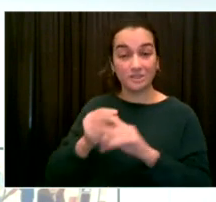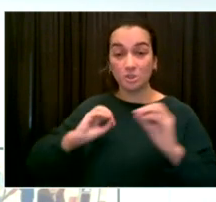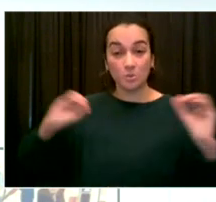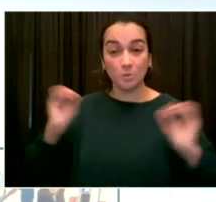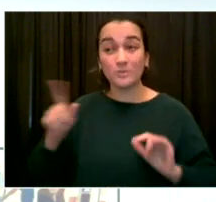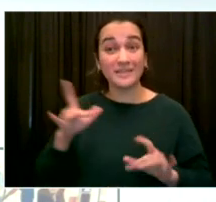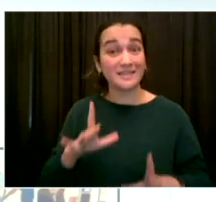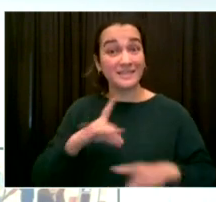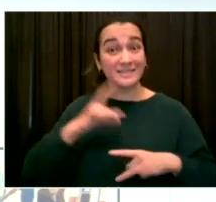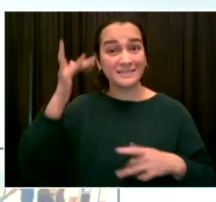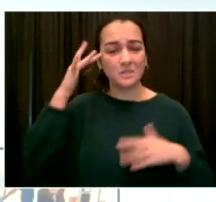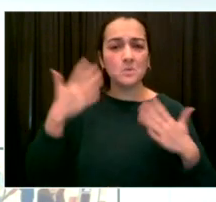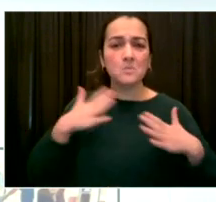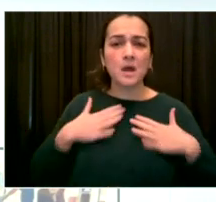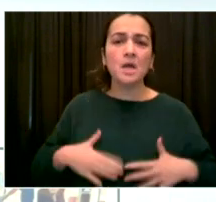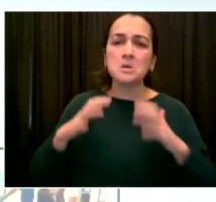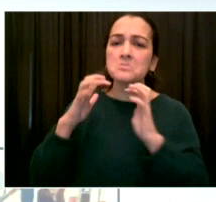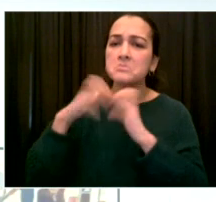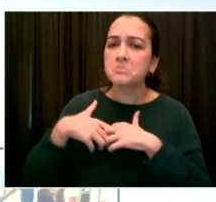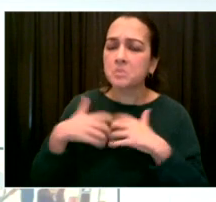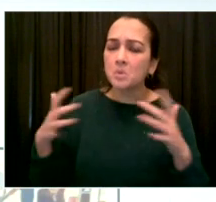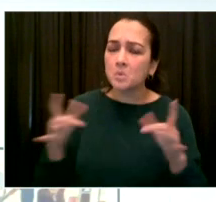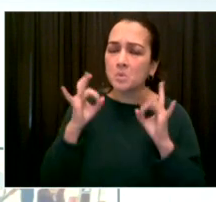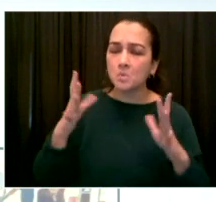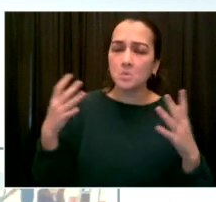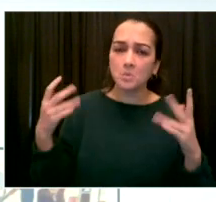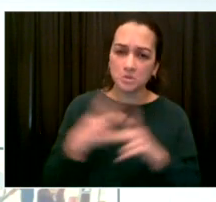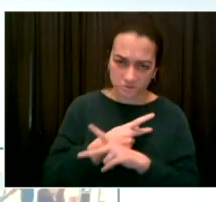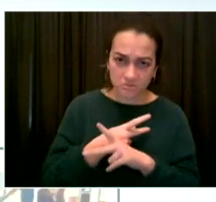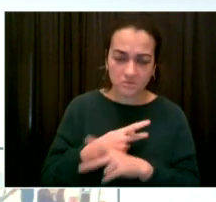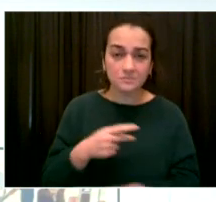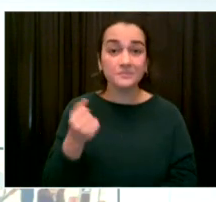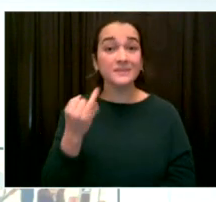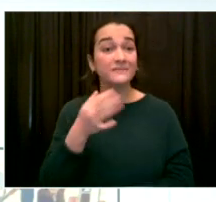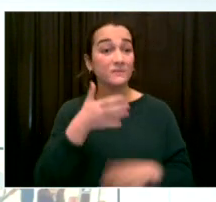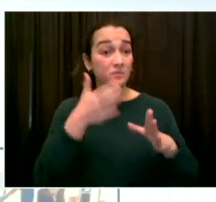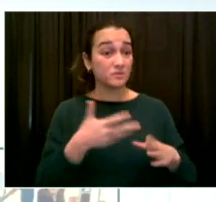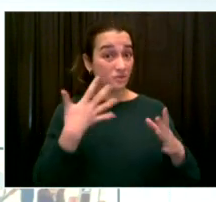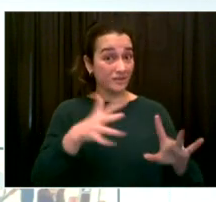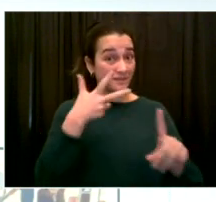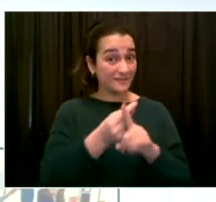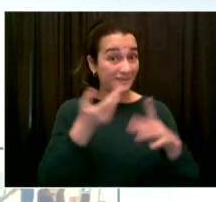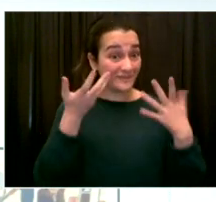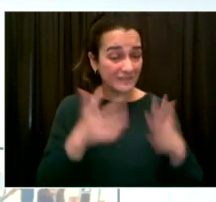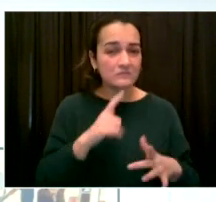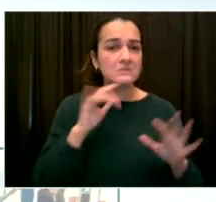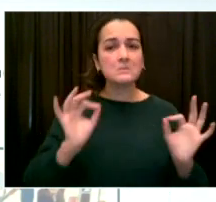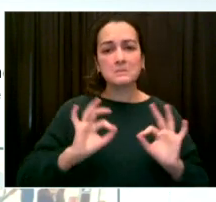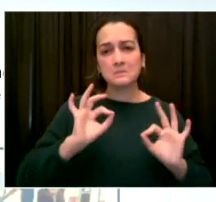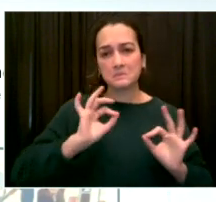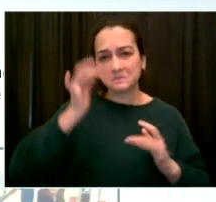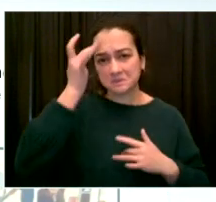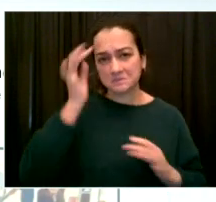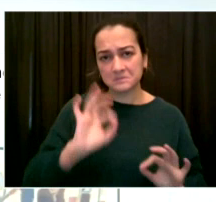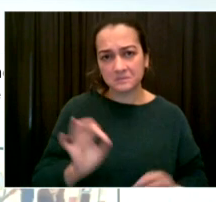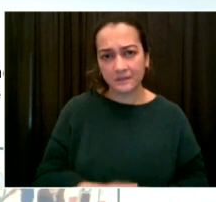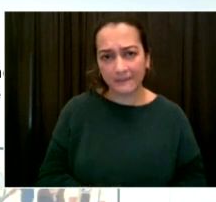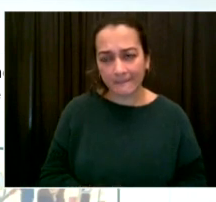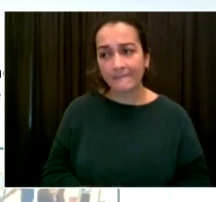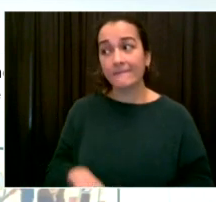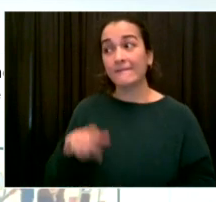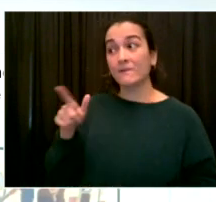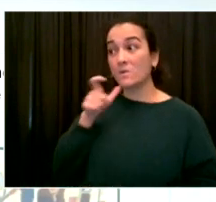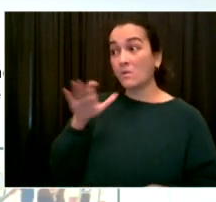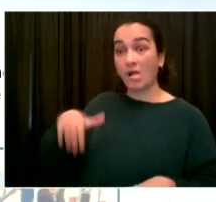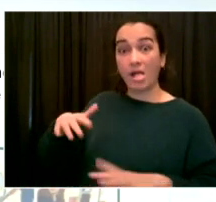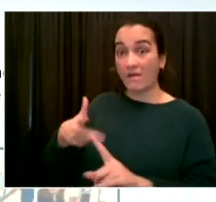unvaccinated people. For hospitalizations, on the order of 13 times as high. With Omicron, we do know